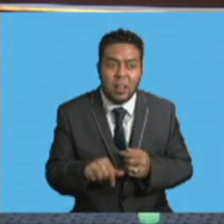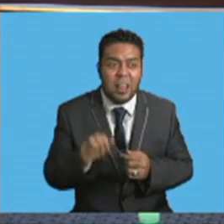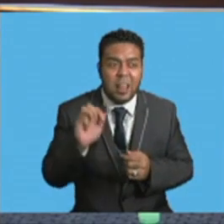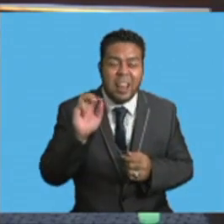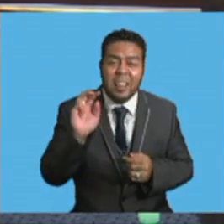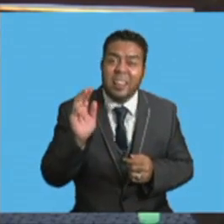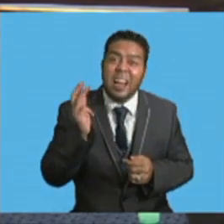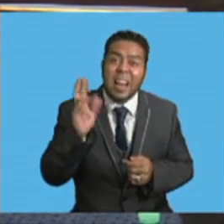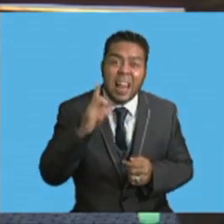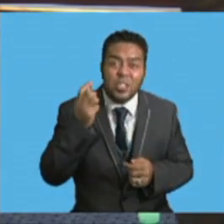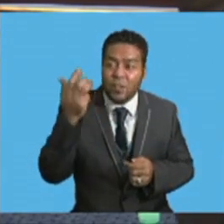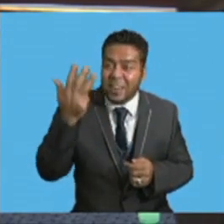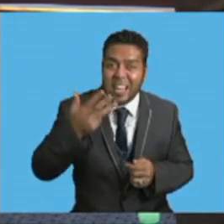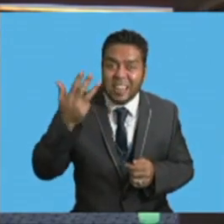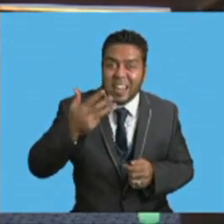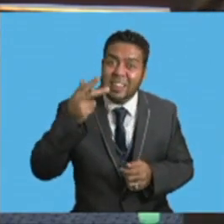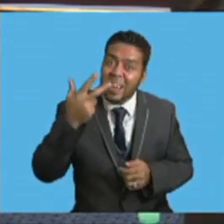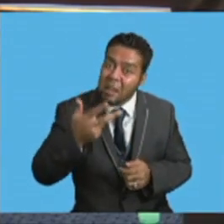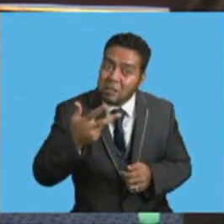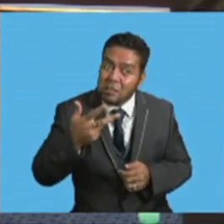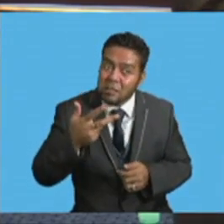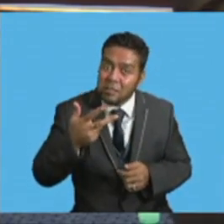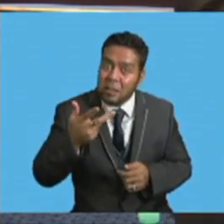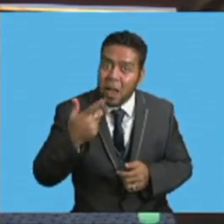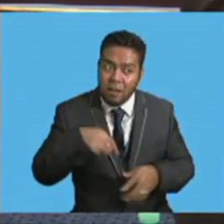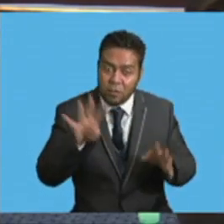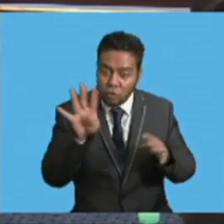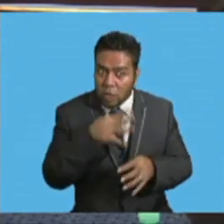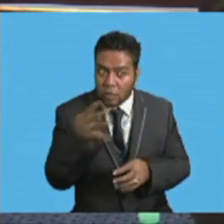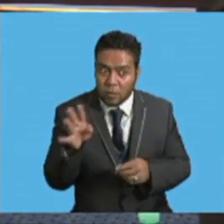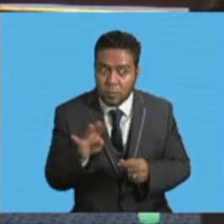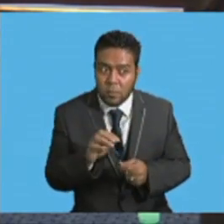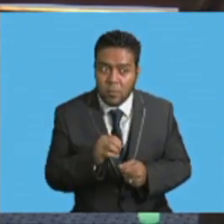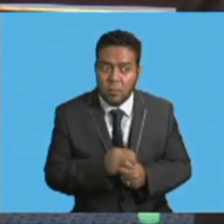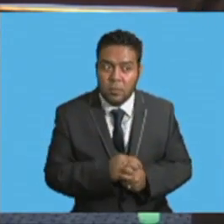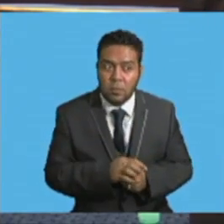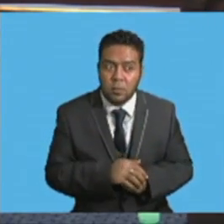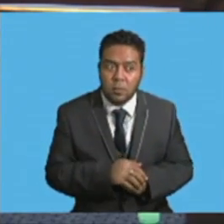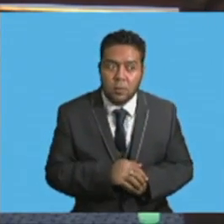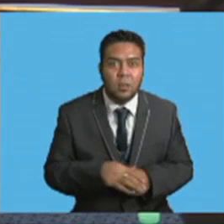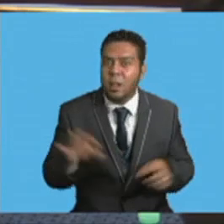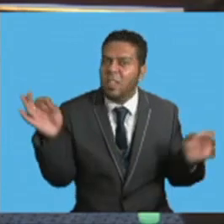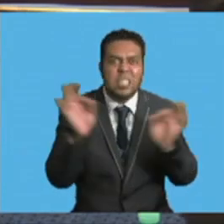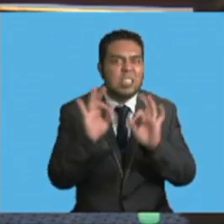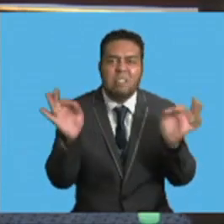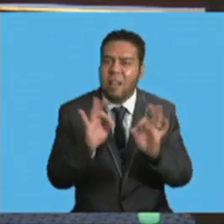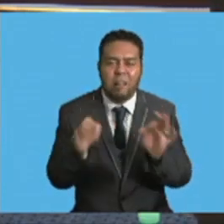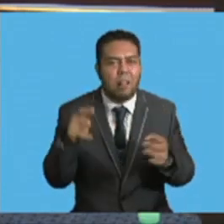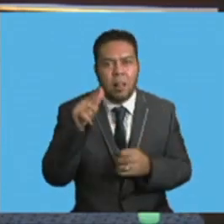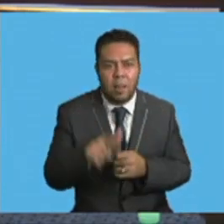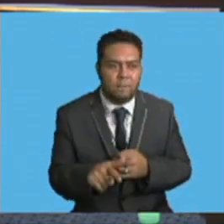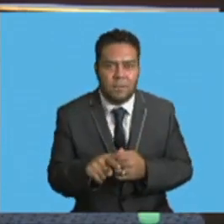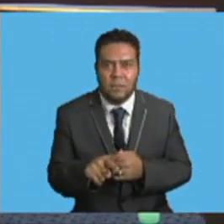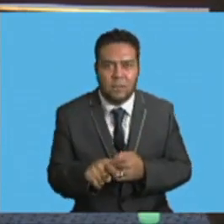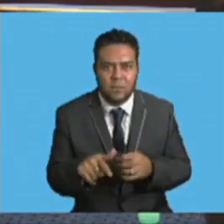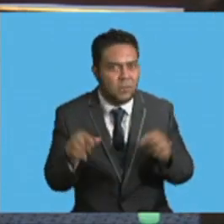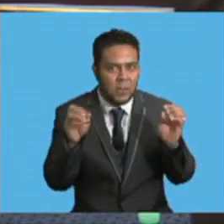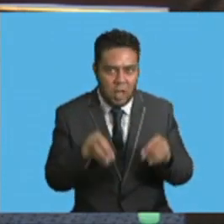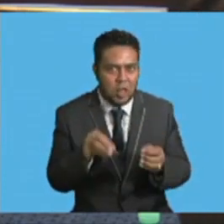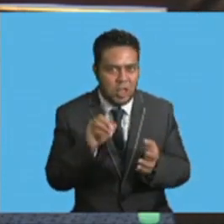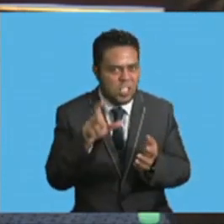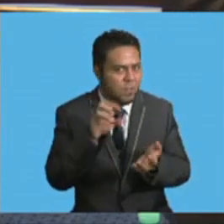of 1998, I believe, I've checked around, unless there's 1 left, there's none left in the service.